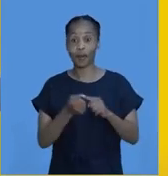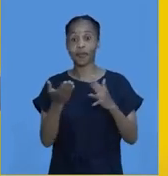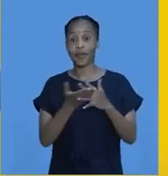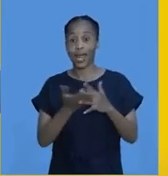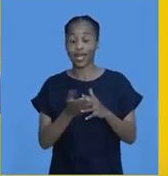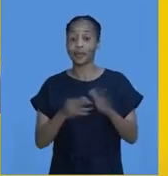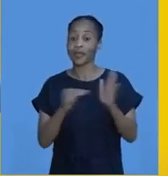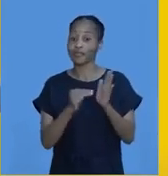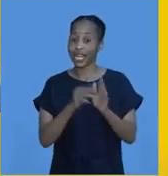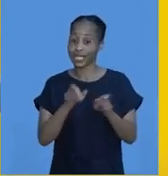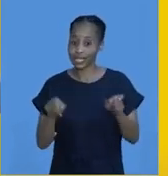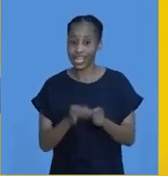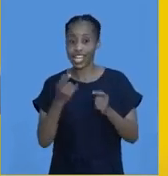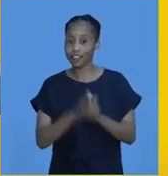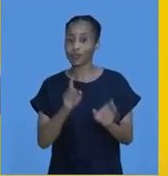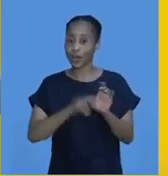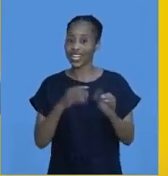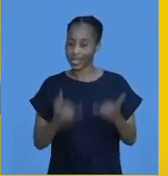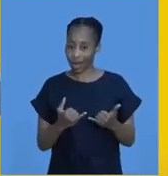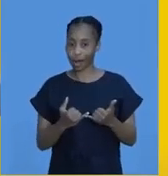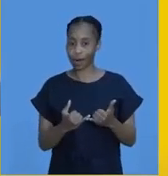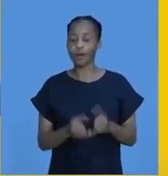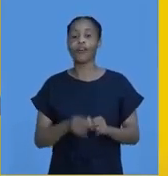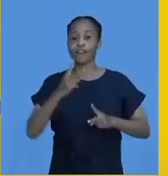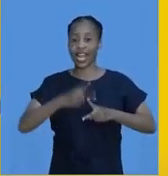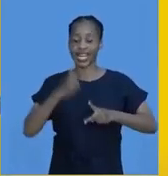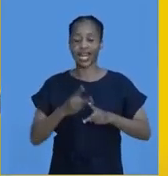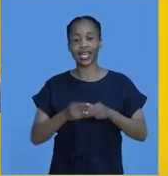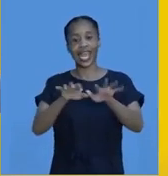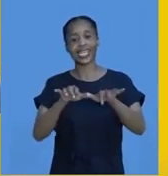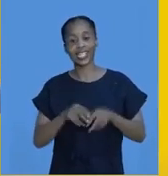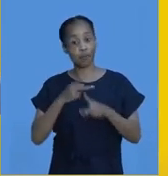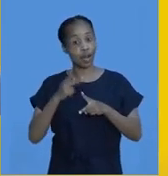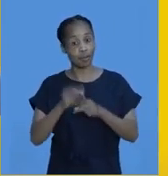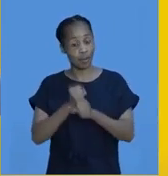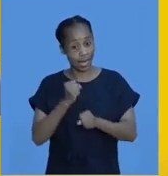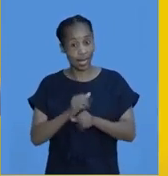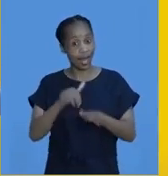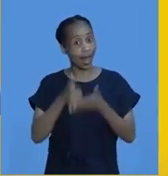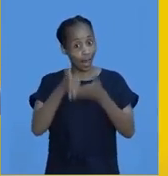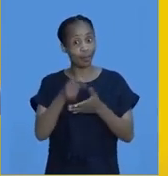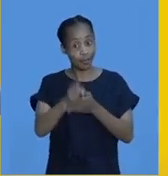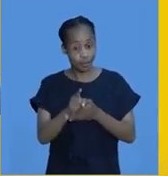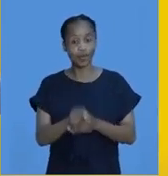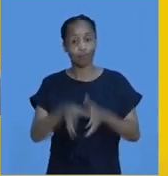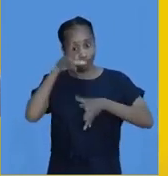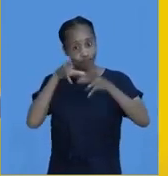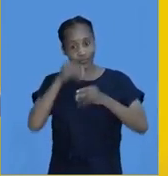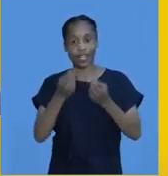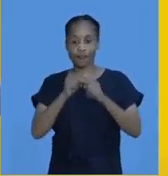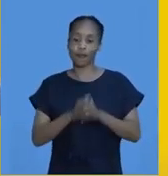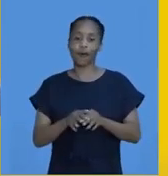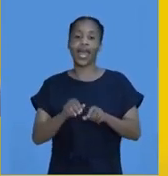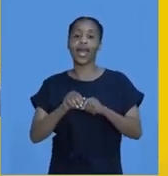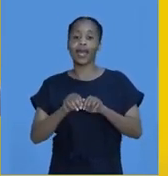break, Matrix. If you've just joined us, we are still doing your final exam prep to help you with the upcoming exams. If you're